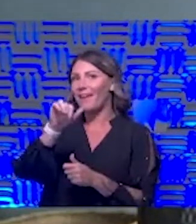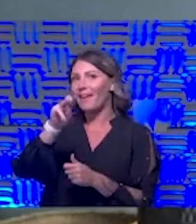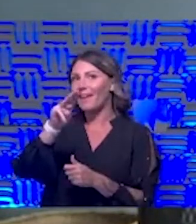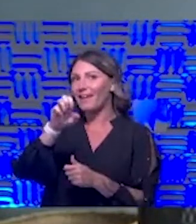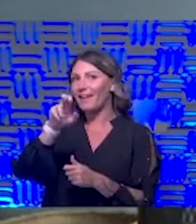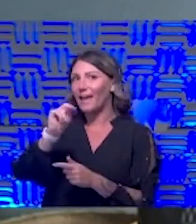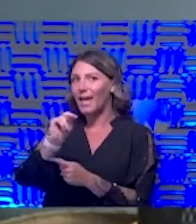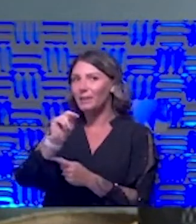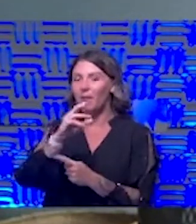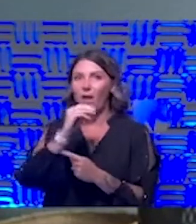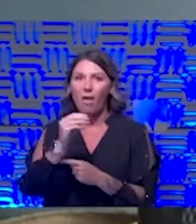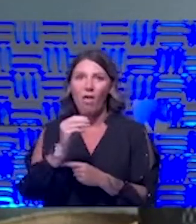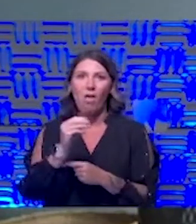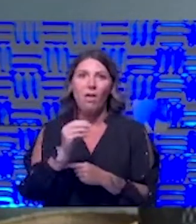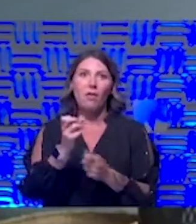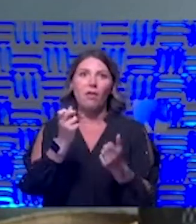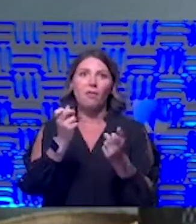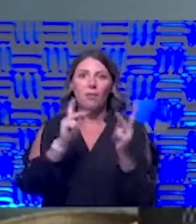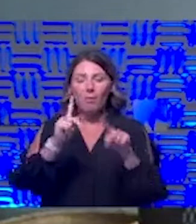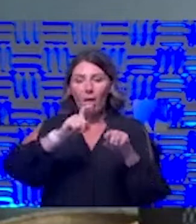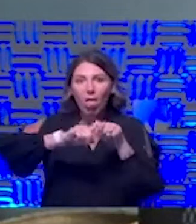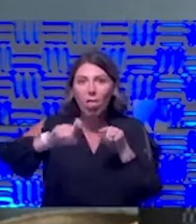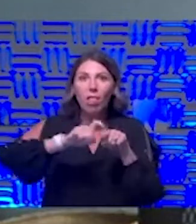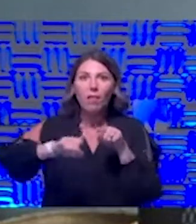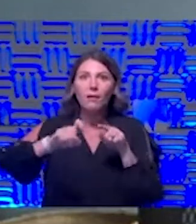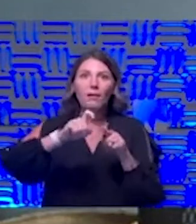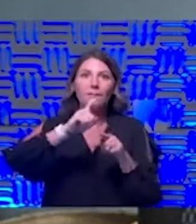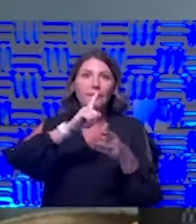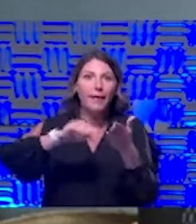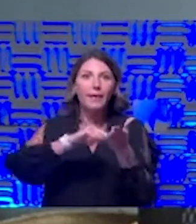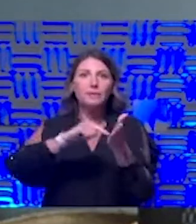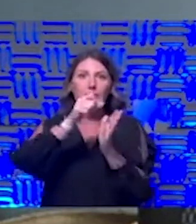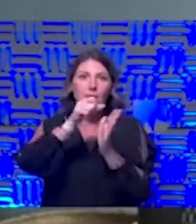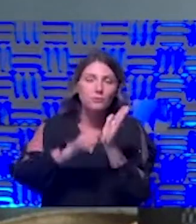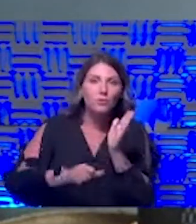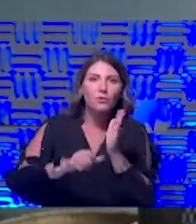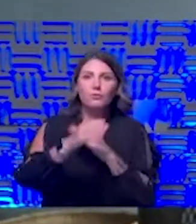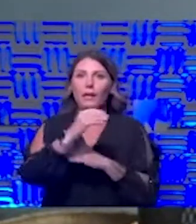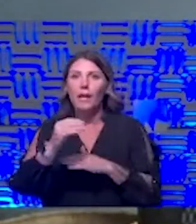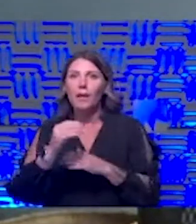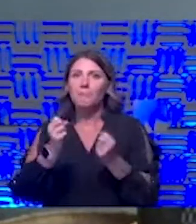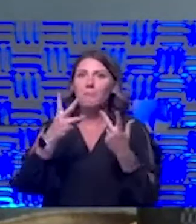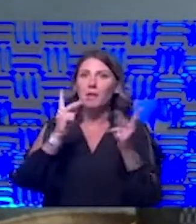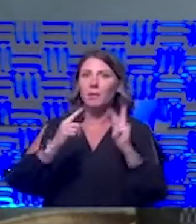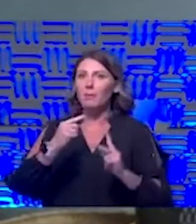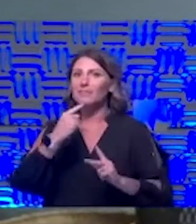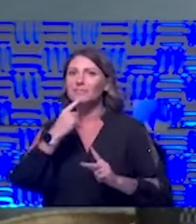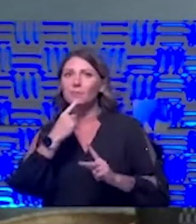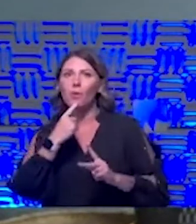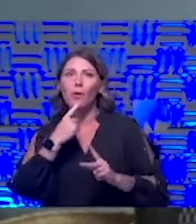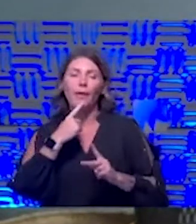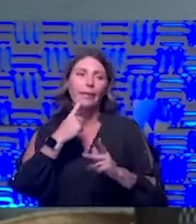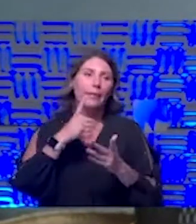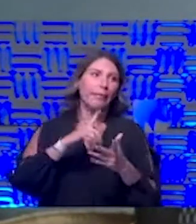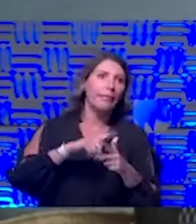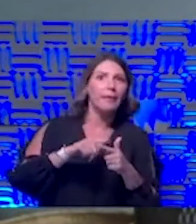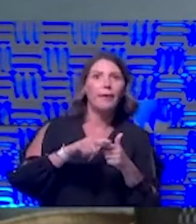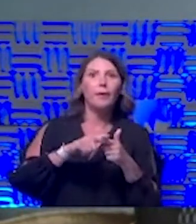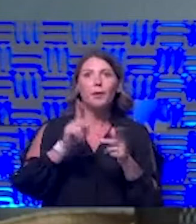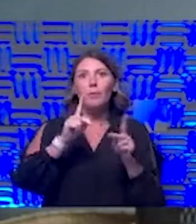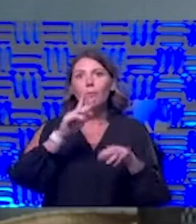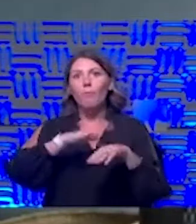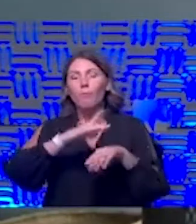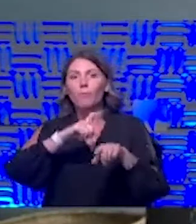of surgeries and getting a ton of disappointment thrown back at them over the phone. Or maybe they're on the front lines working